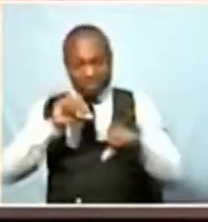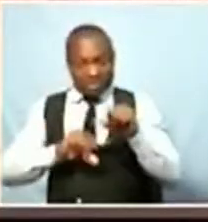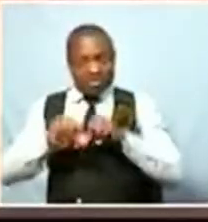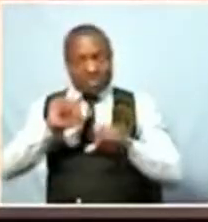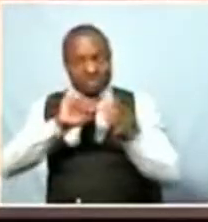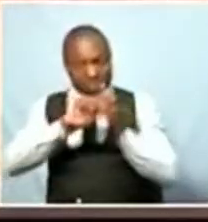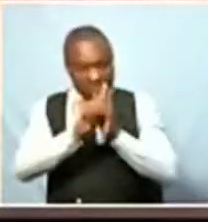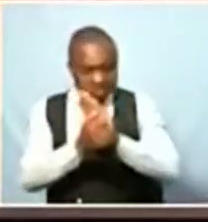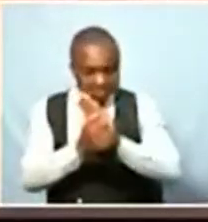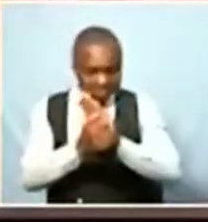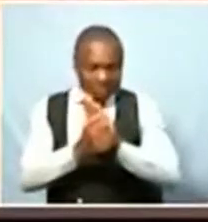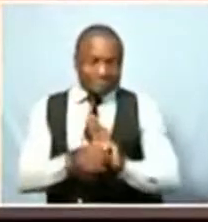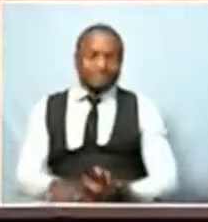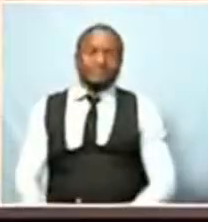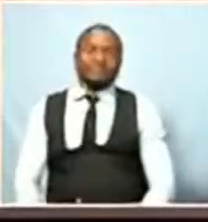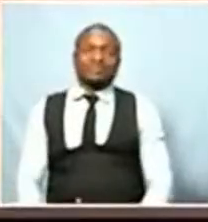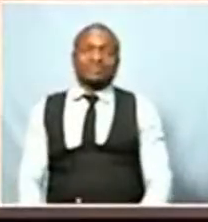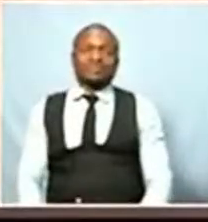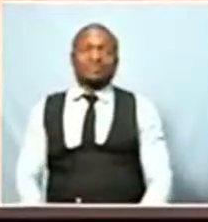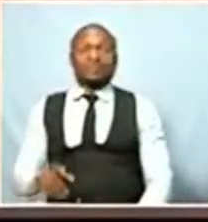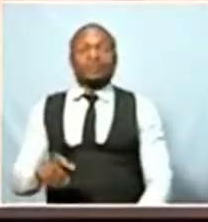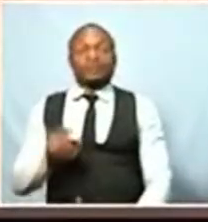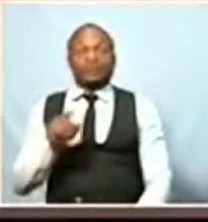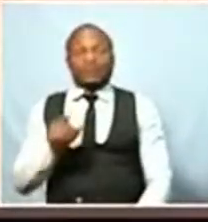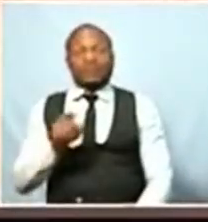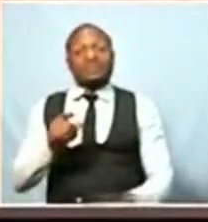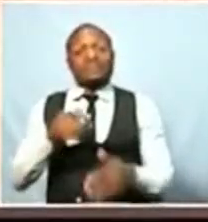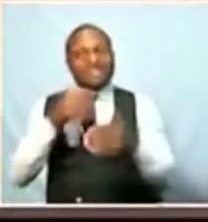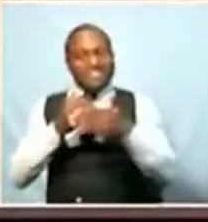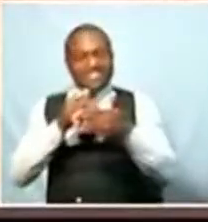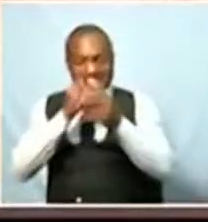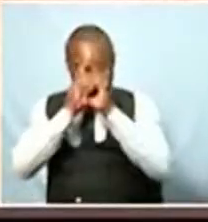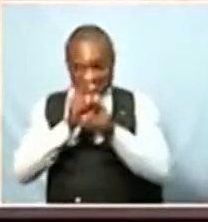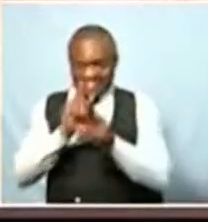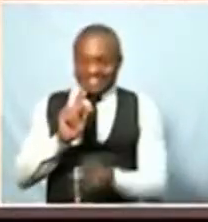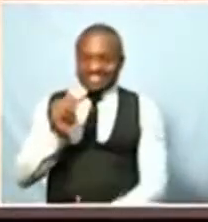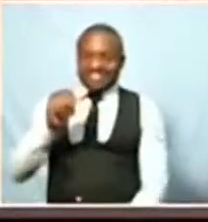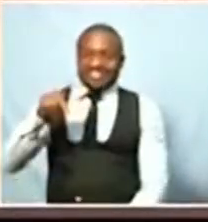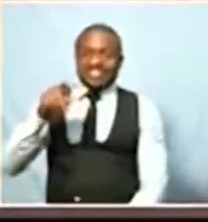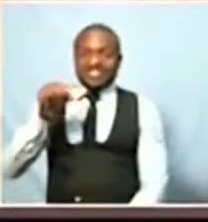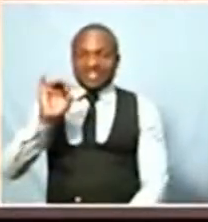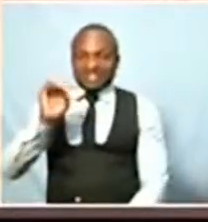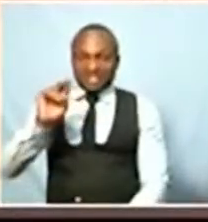Audit Act. So when you are next to Honorable Kampiongo and